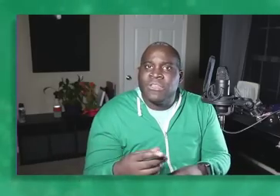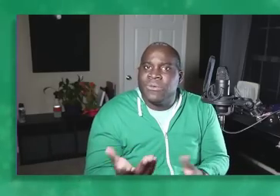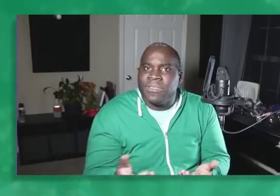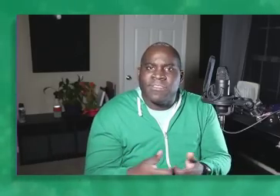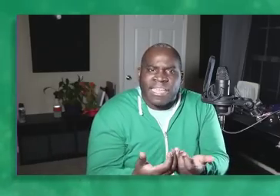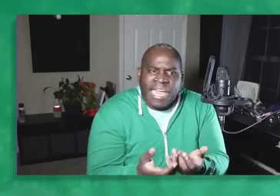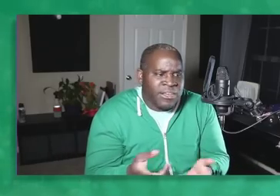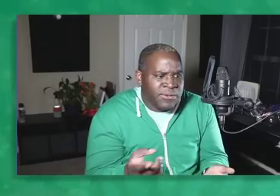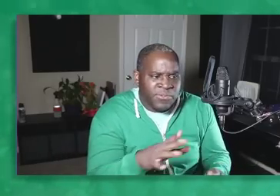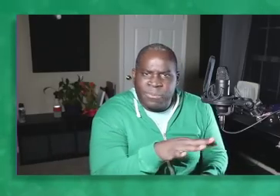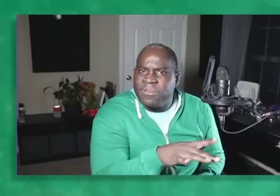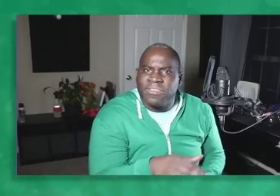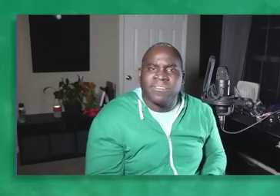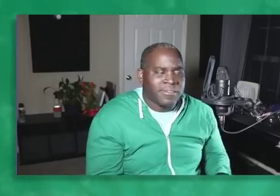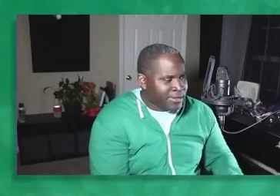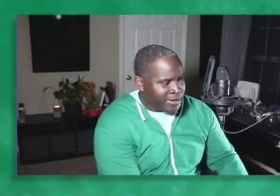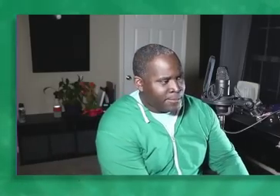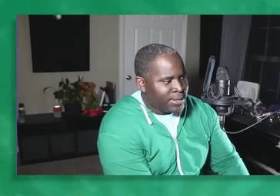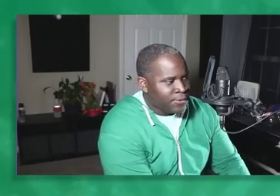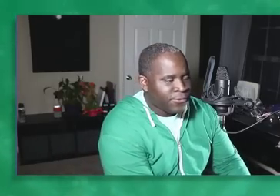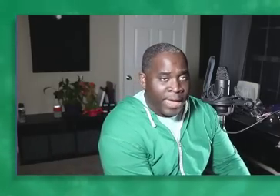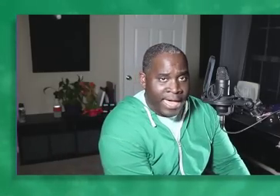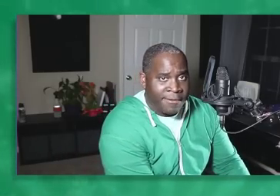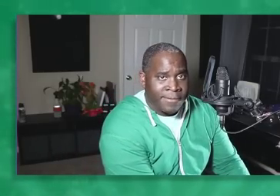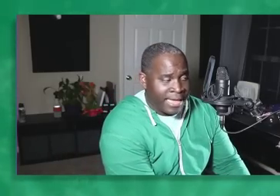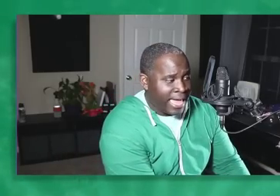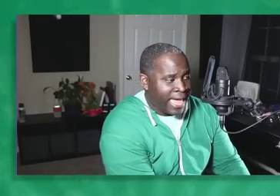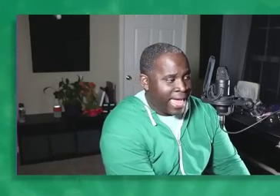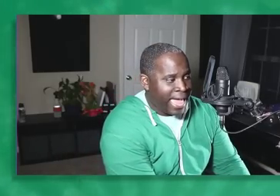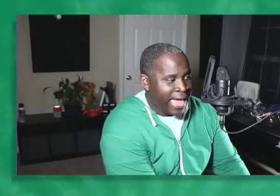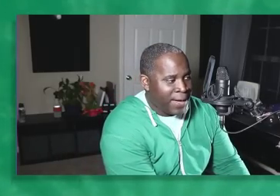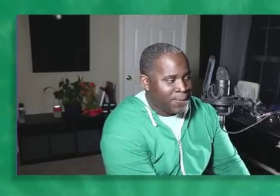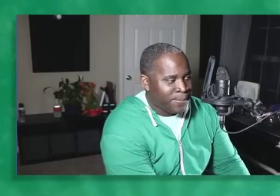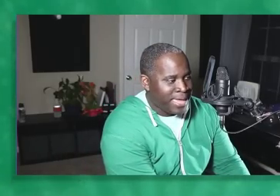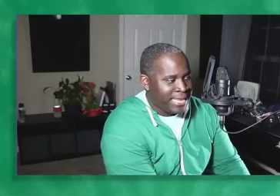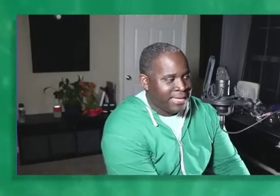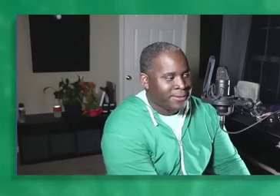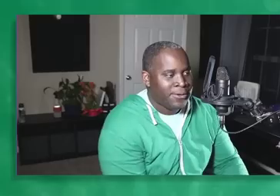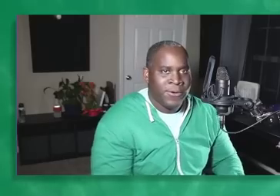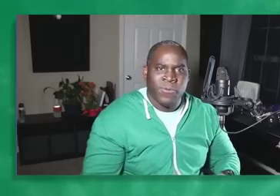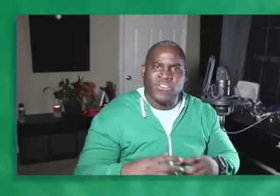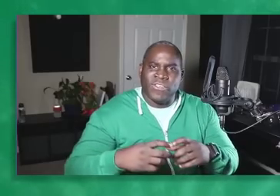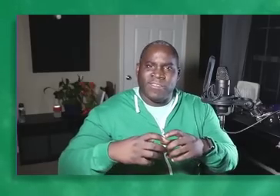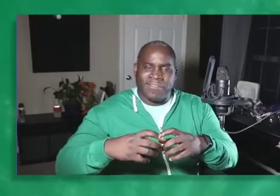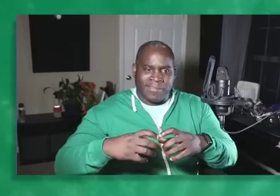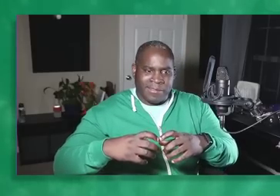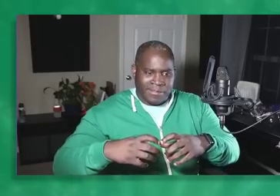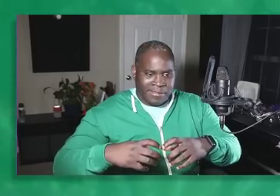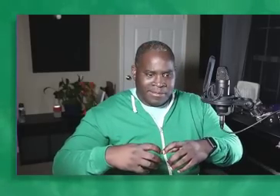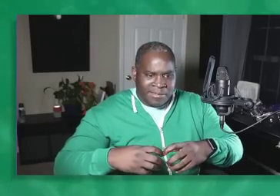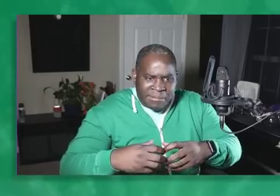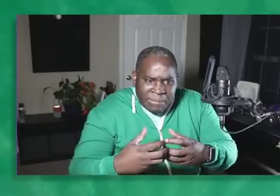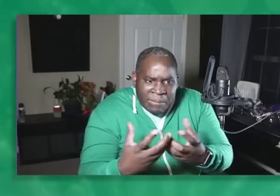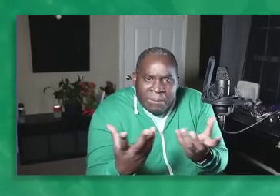How do you do this? Like, how do you spell this? But you also have how many. Which is,